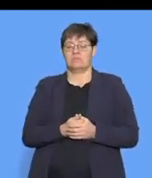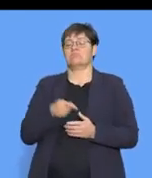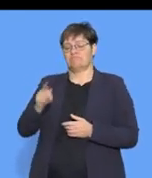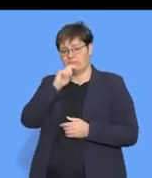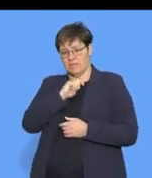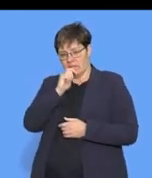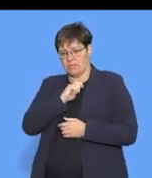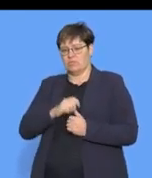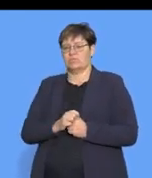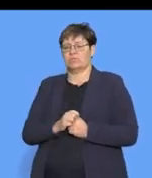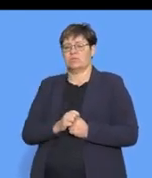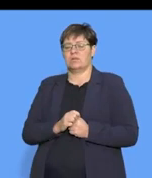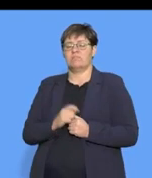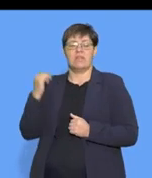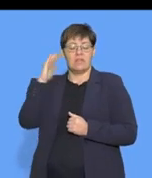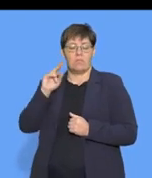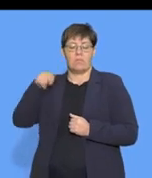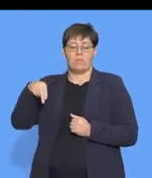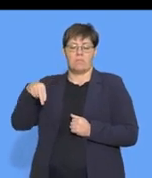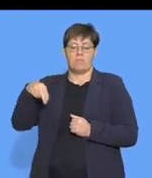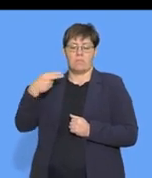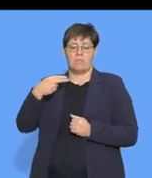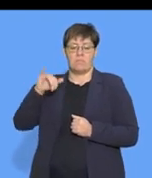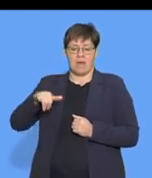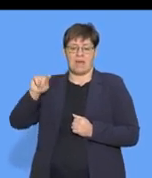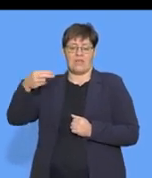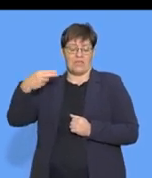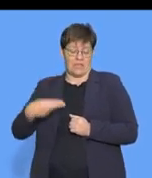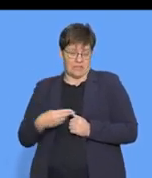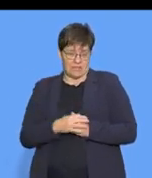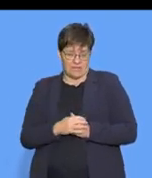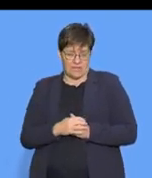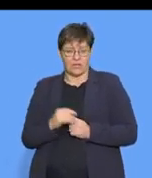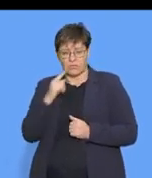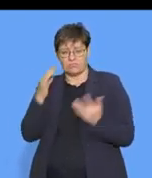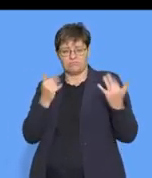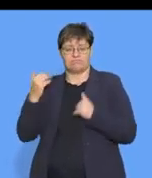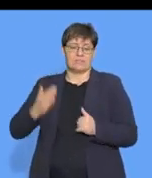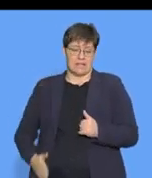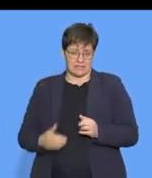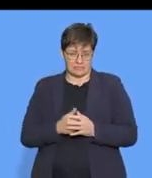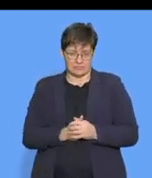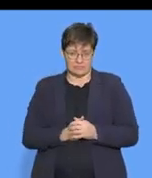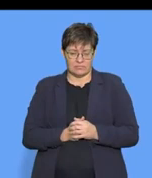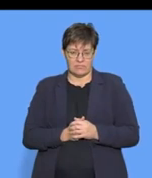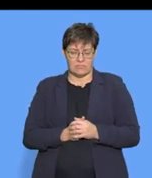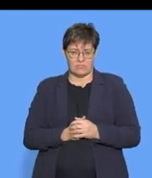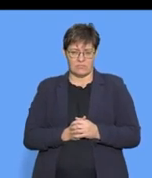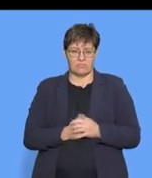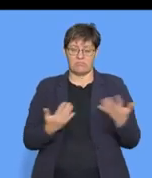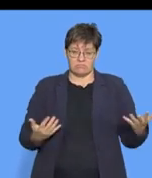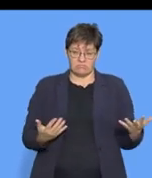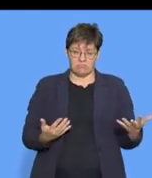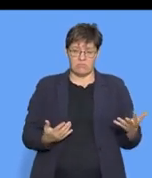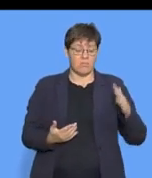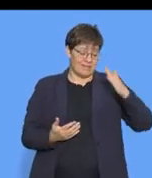Then you've got to use the theorem of Pythagoras. Okay, then we're using the theorem of Pythagoras to find the sides. What happens if the triangle